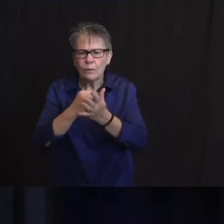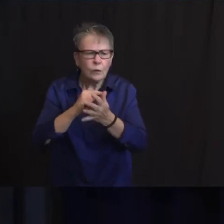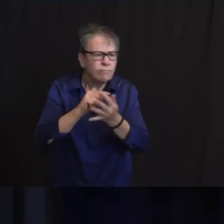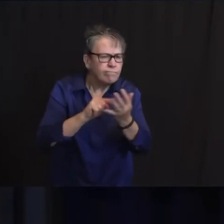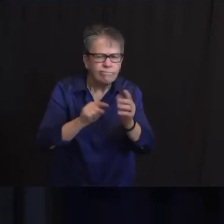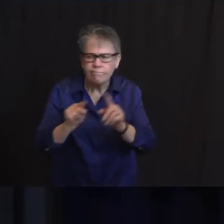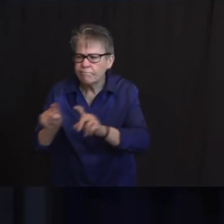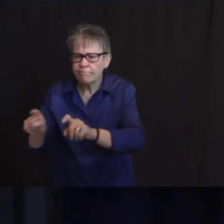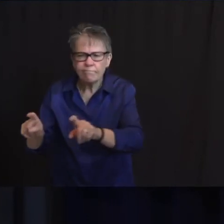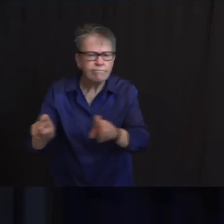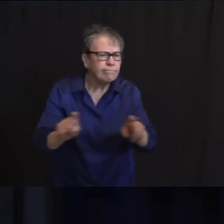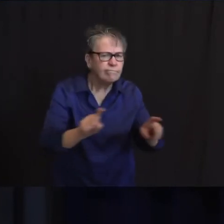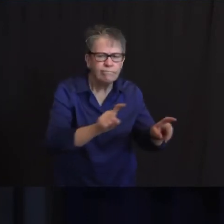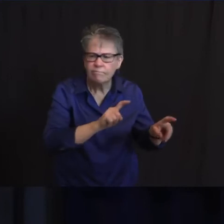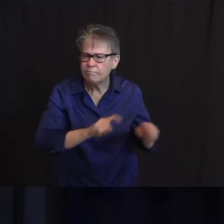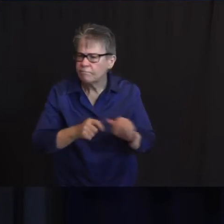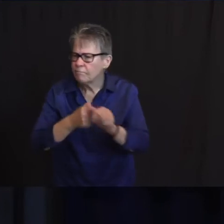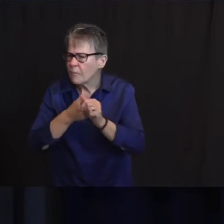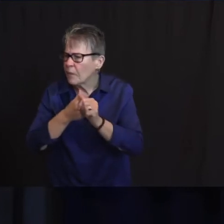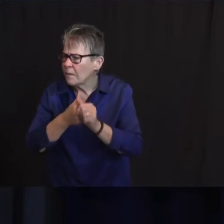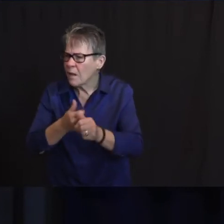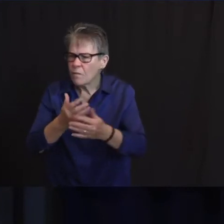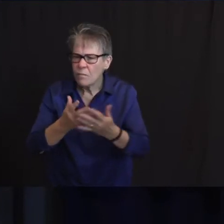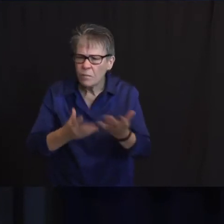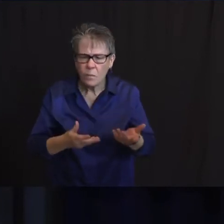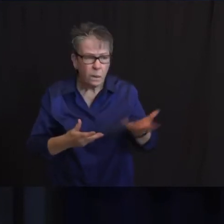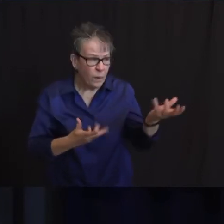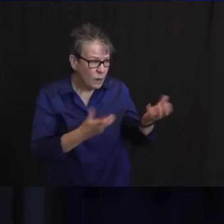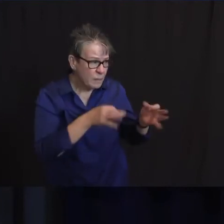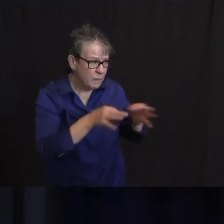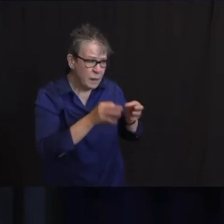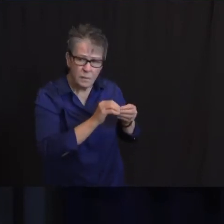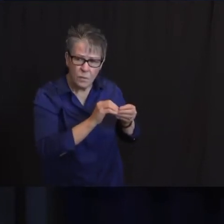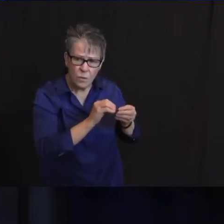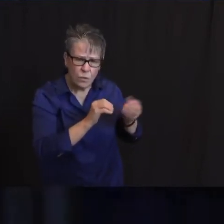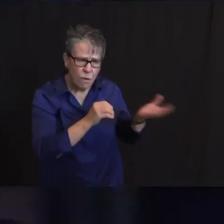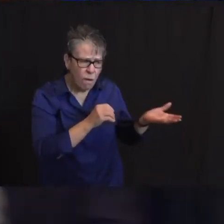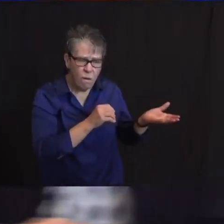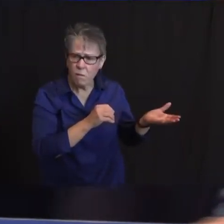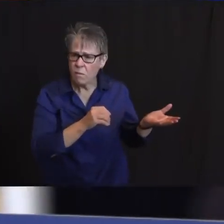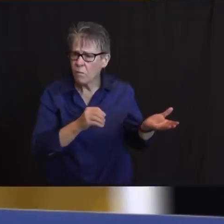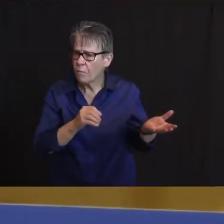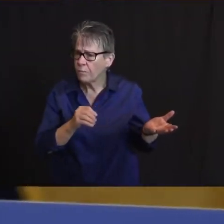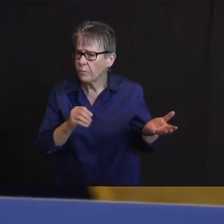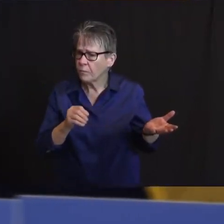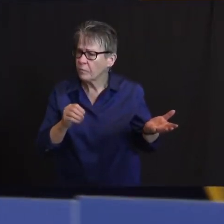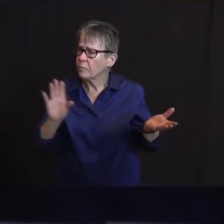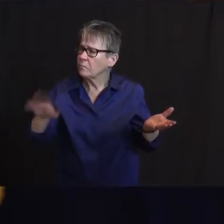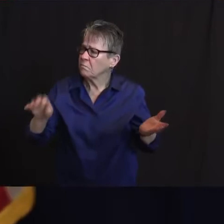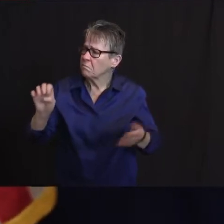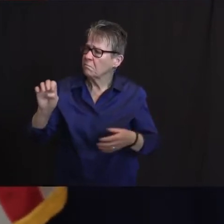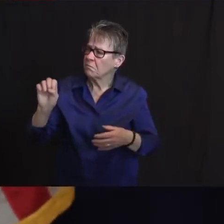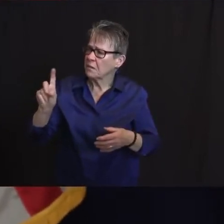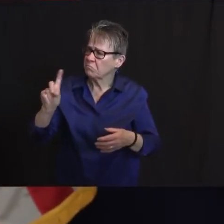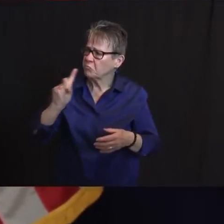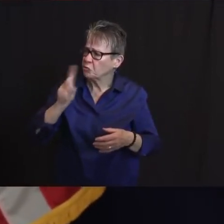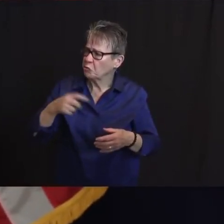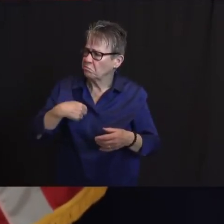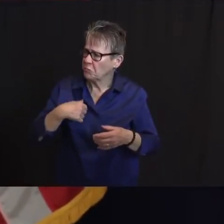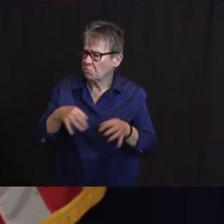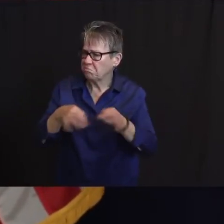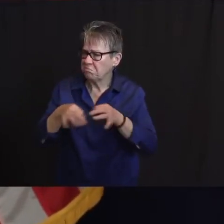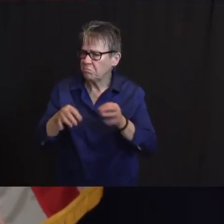I don't know, Ed, if you want to talk a little bit more about how that occurs. Sure. So this also refers